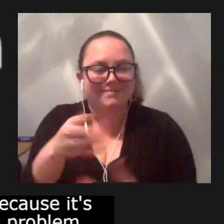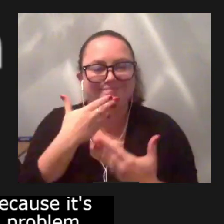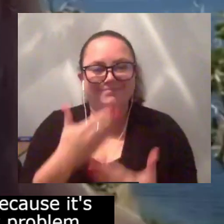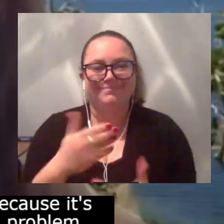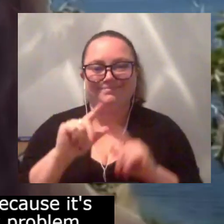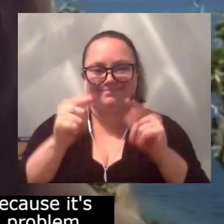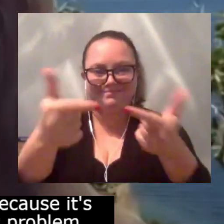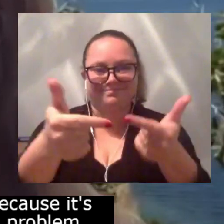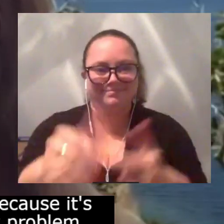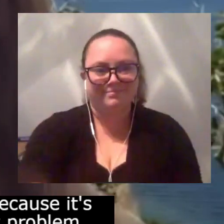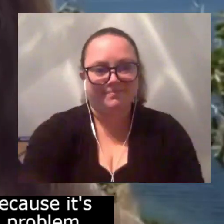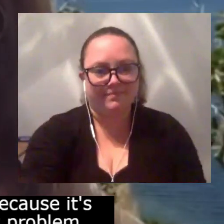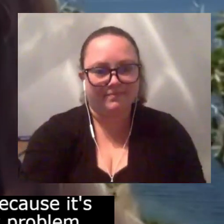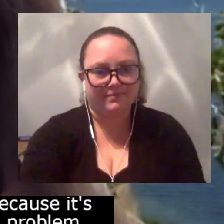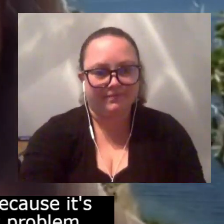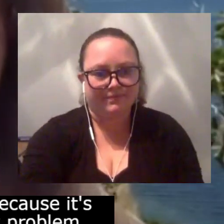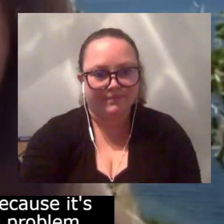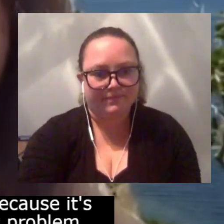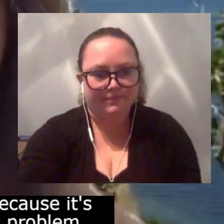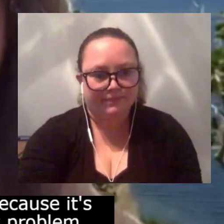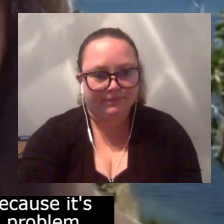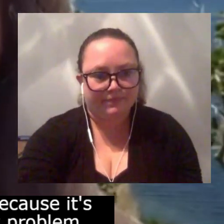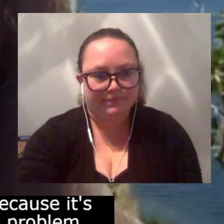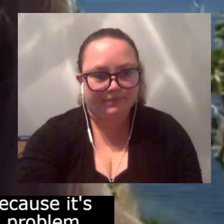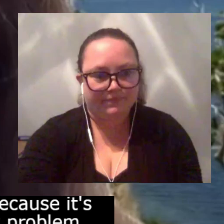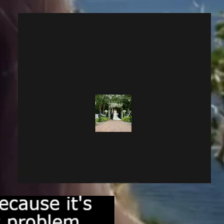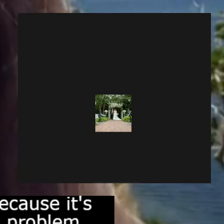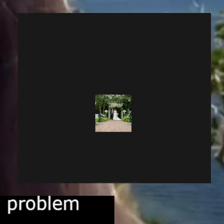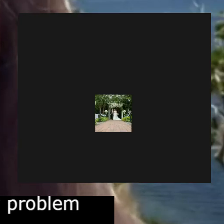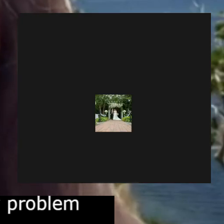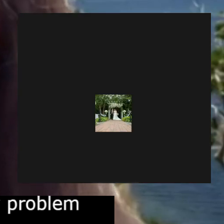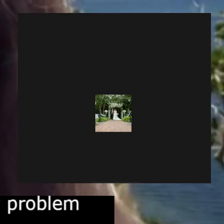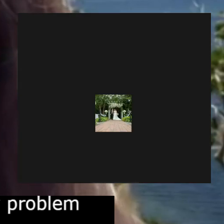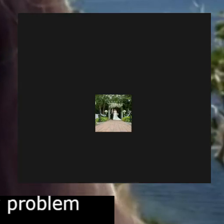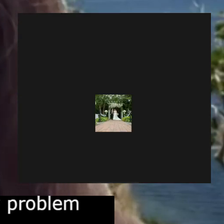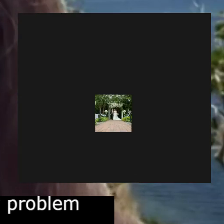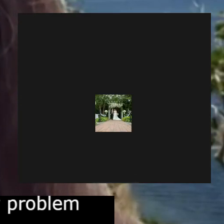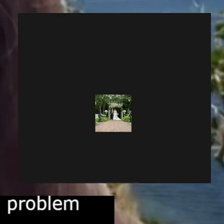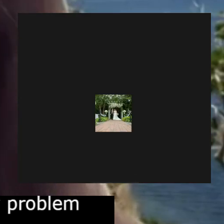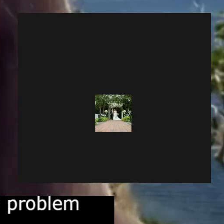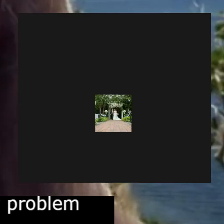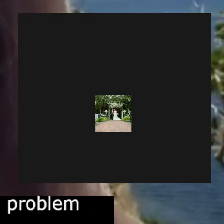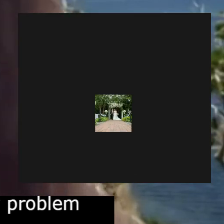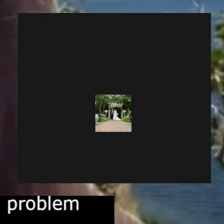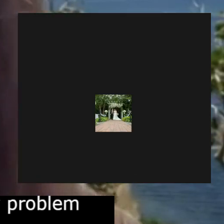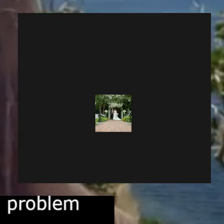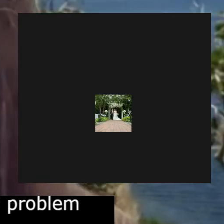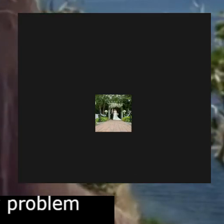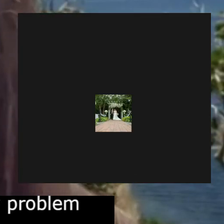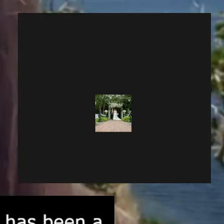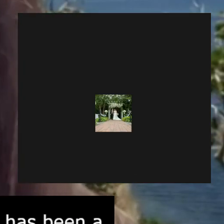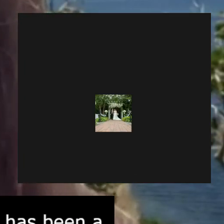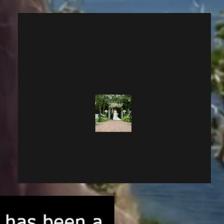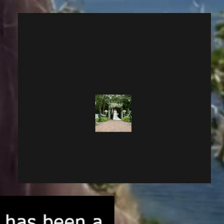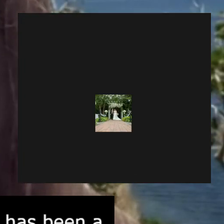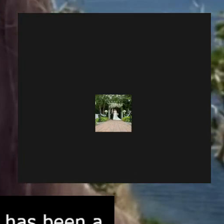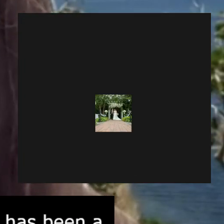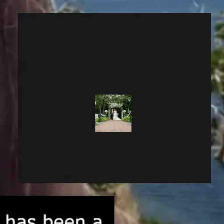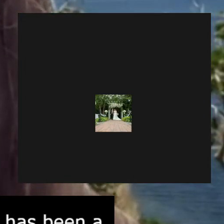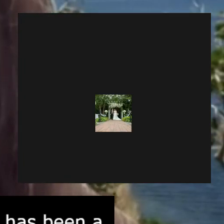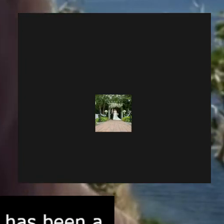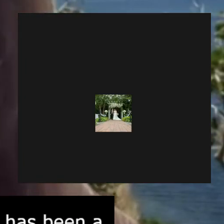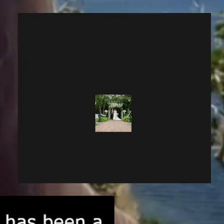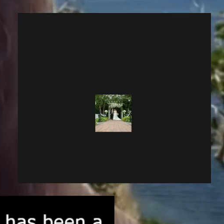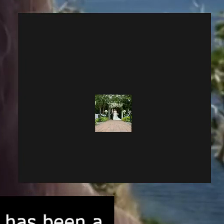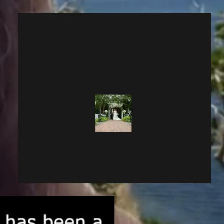Thanks so much, Greg. This has been a really great discussion. And I loved all these questions and frameworks. And if anyone